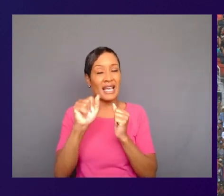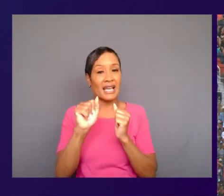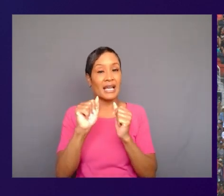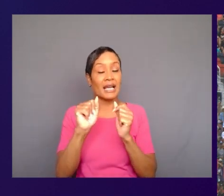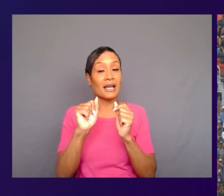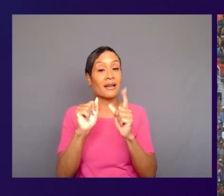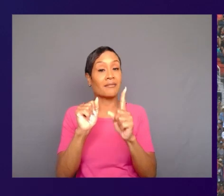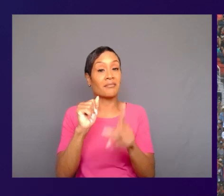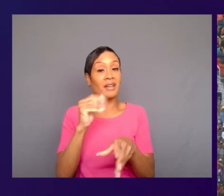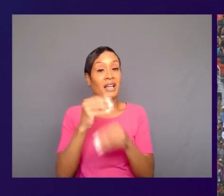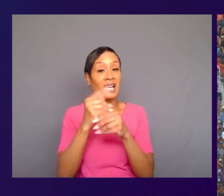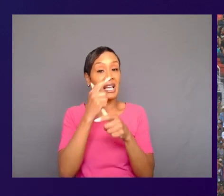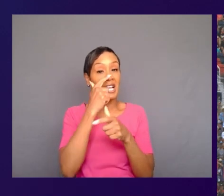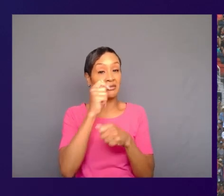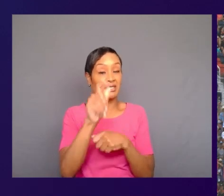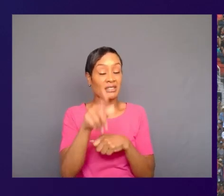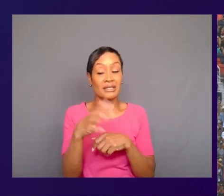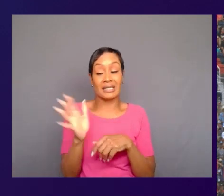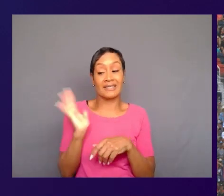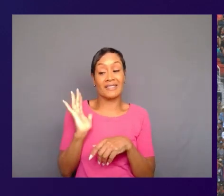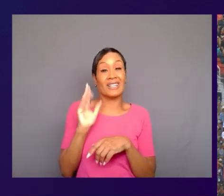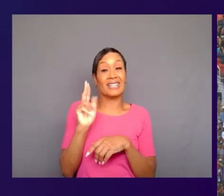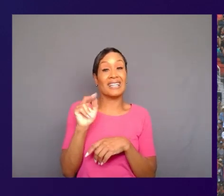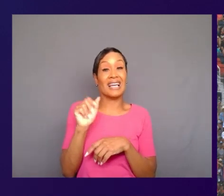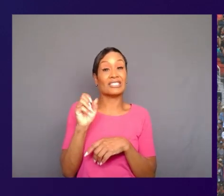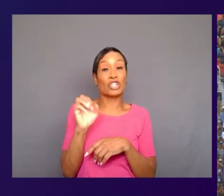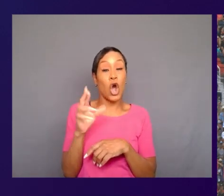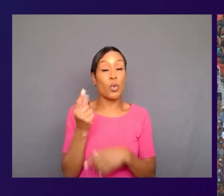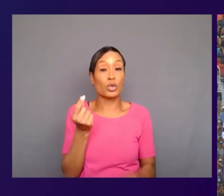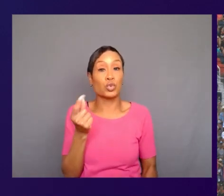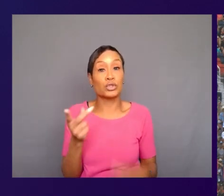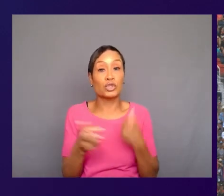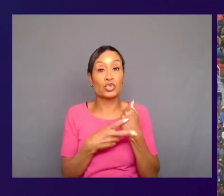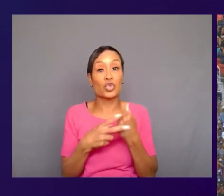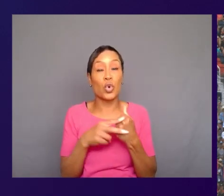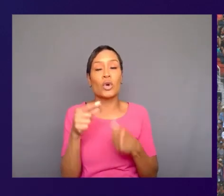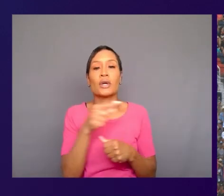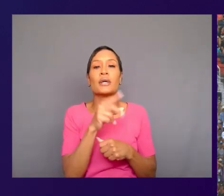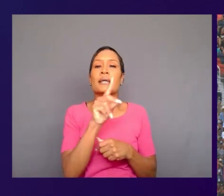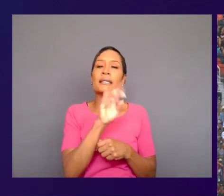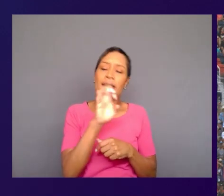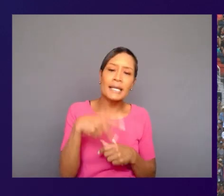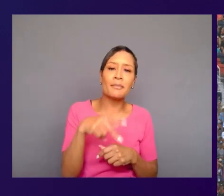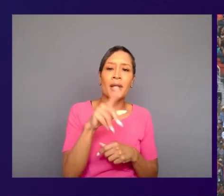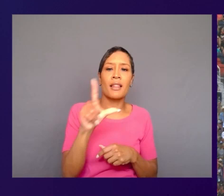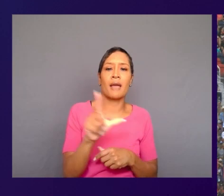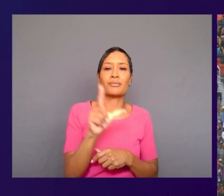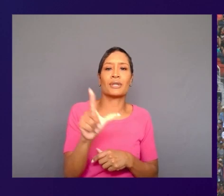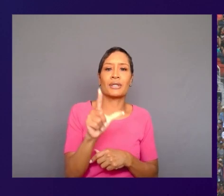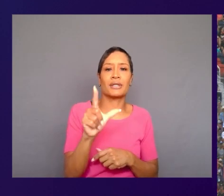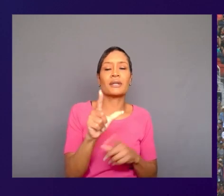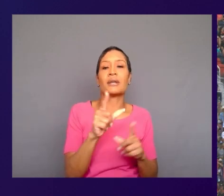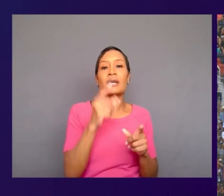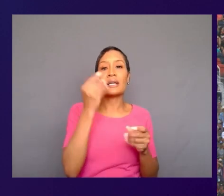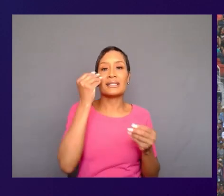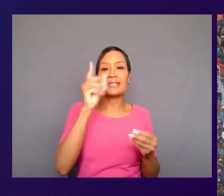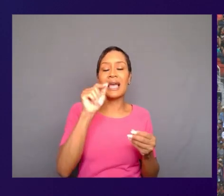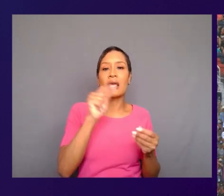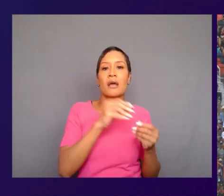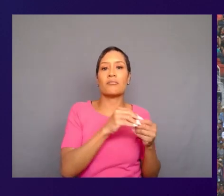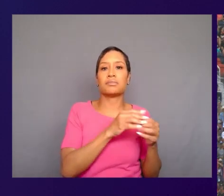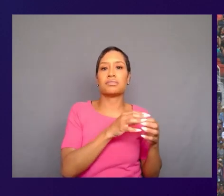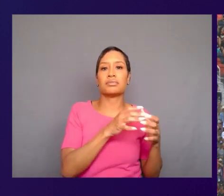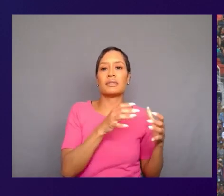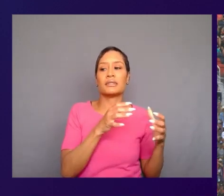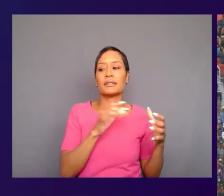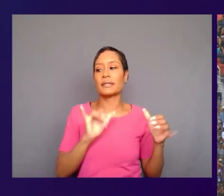interesting. Previously, NASCAR used to store all of this content in tape libraries. Over time, with their growing data, NASCAR found it